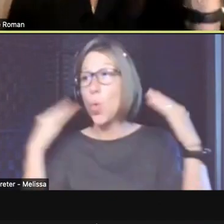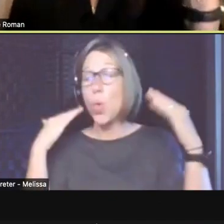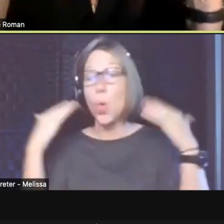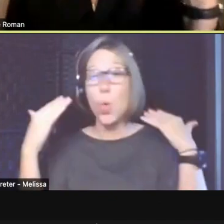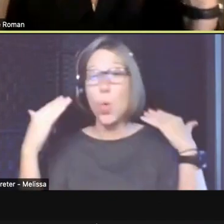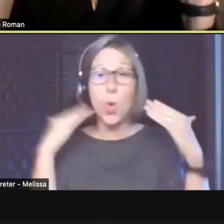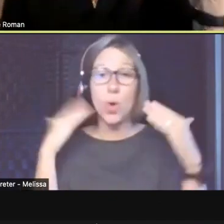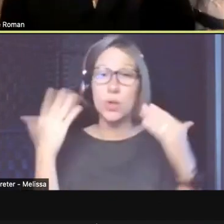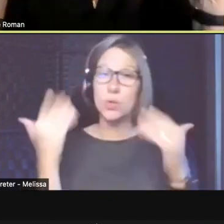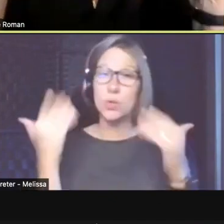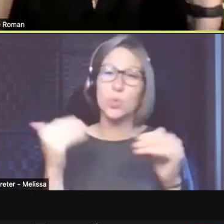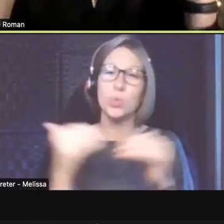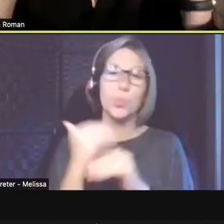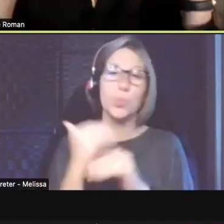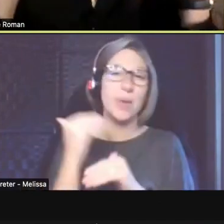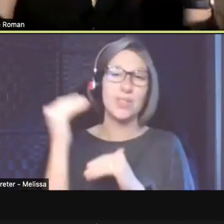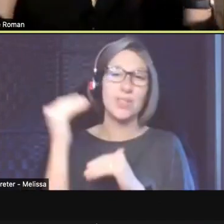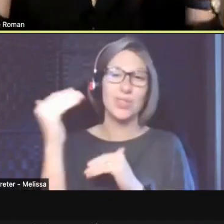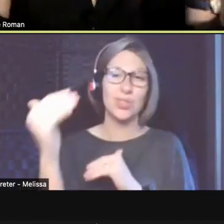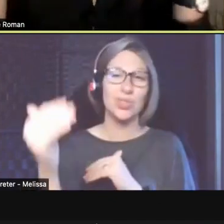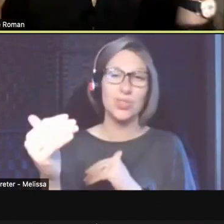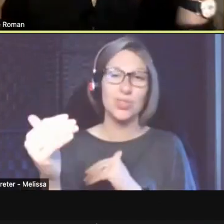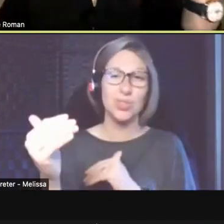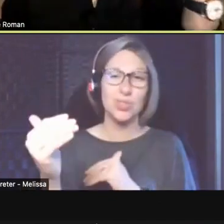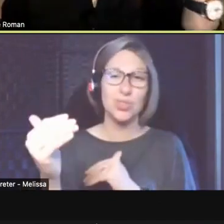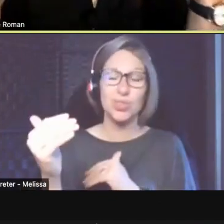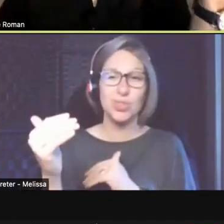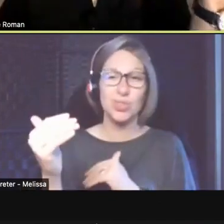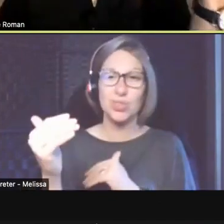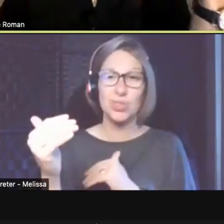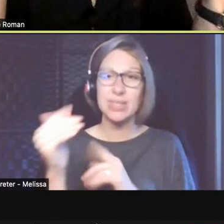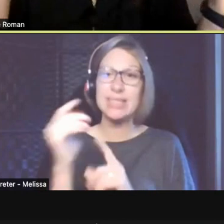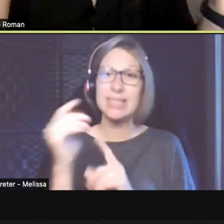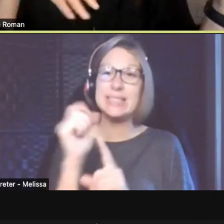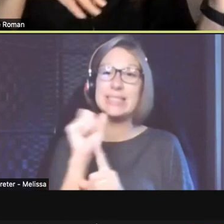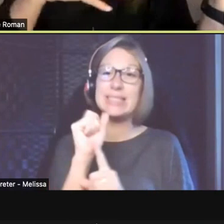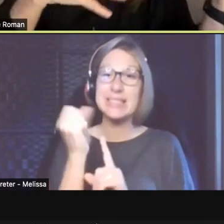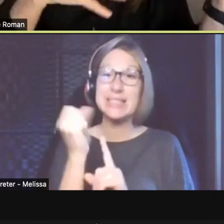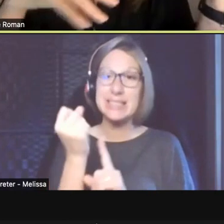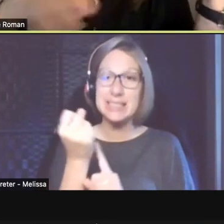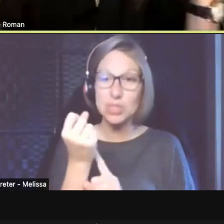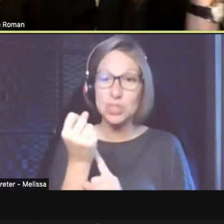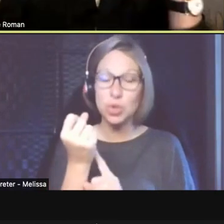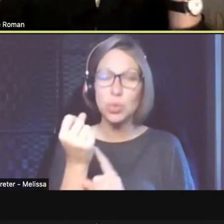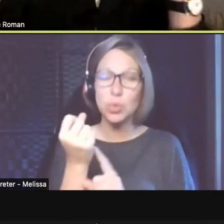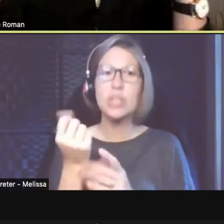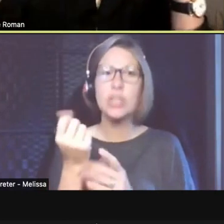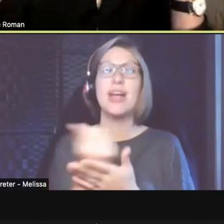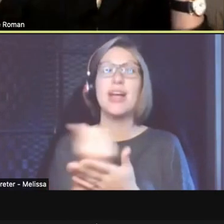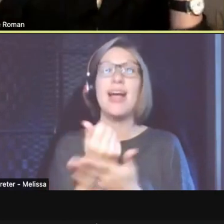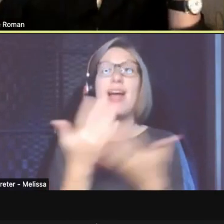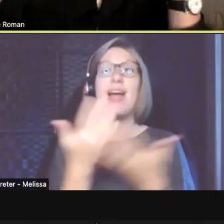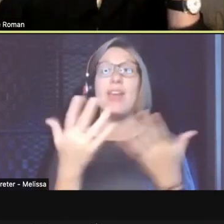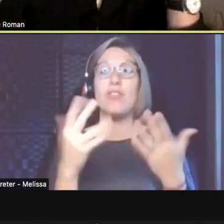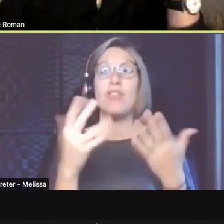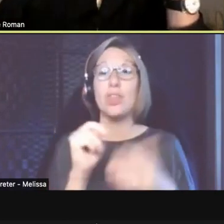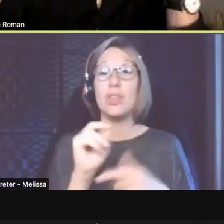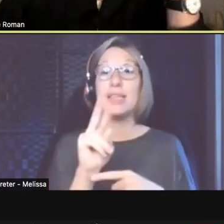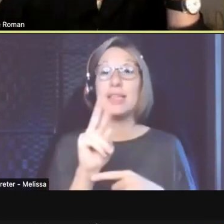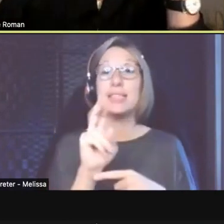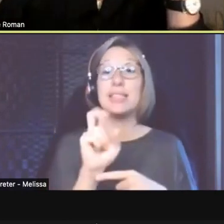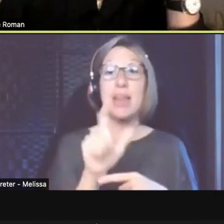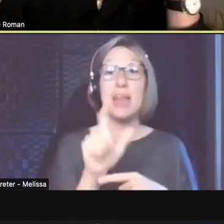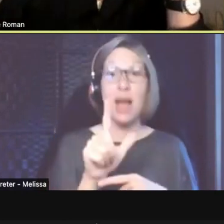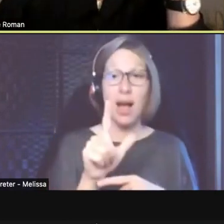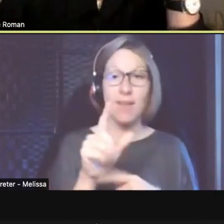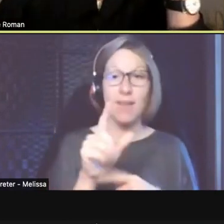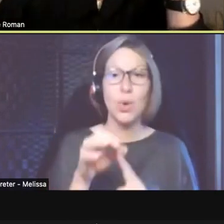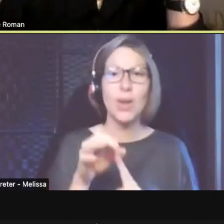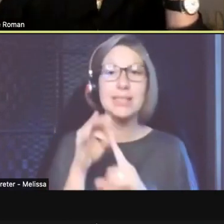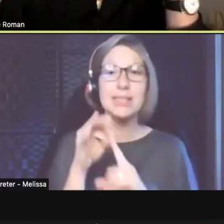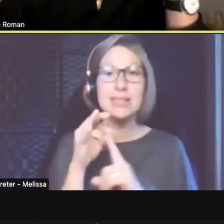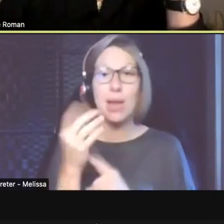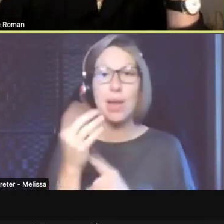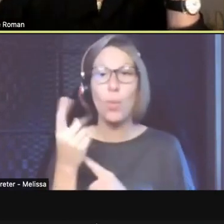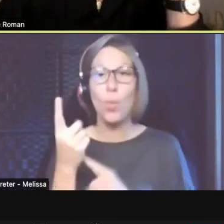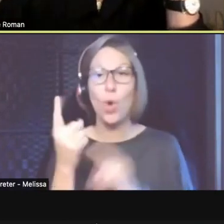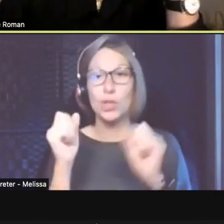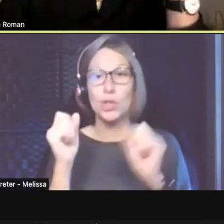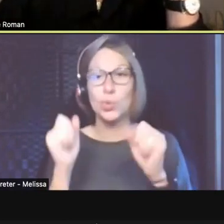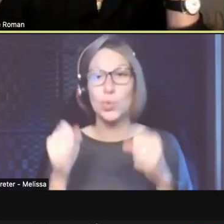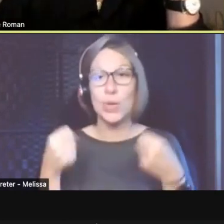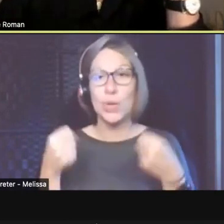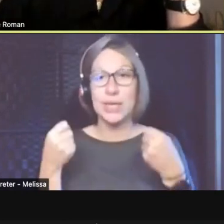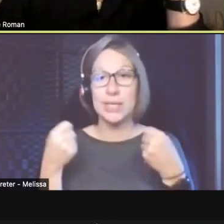Here is that situation where everything is novel except maybe those swings. So let's watch what happens here.